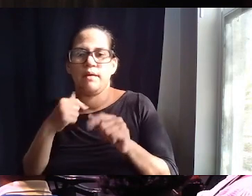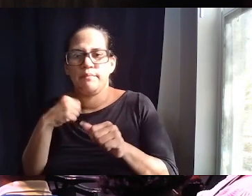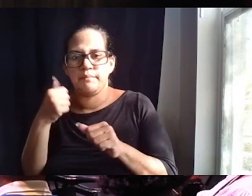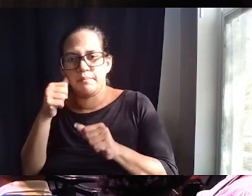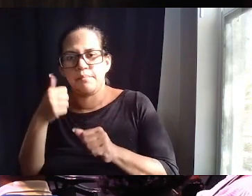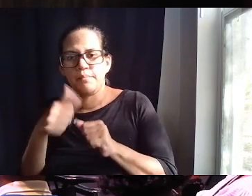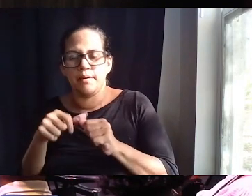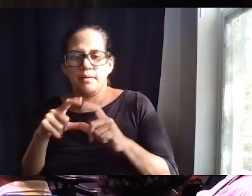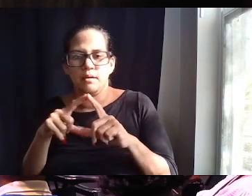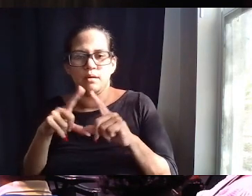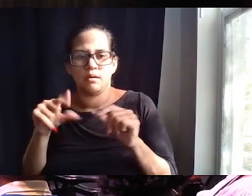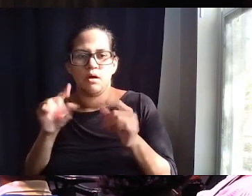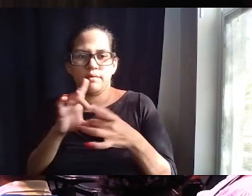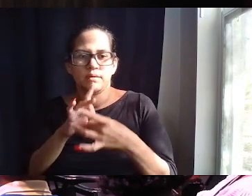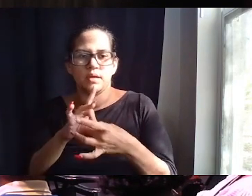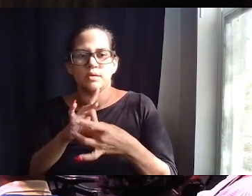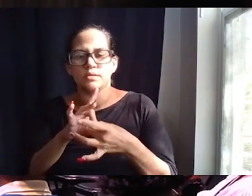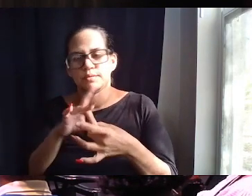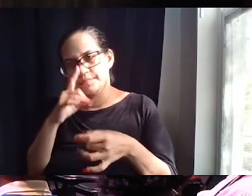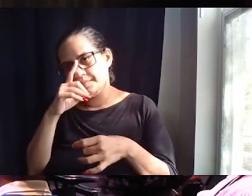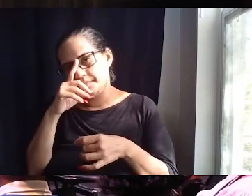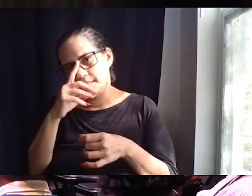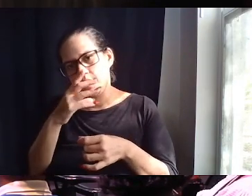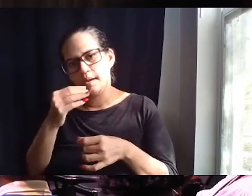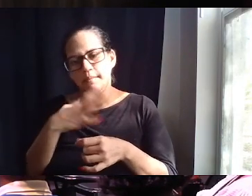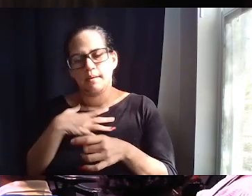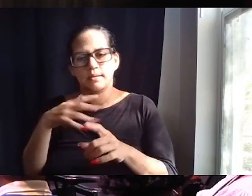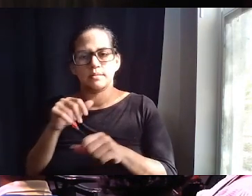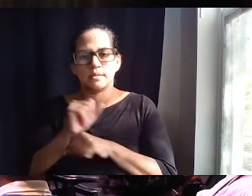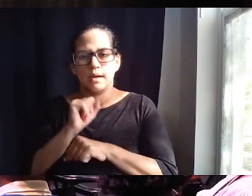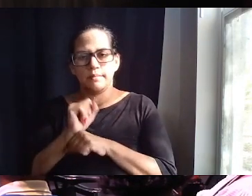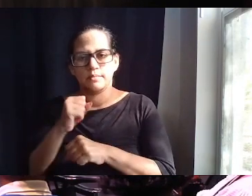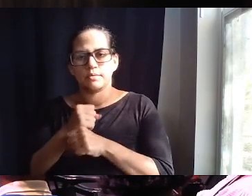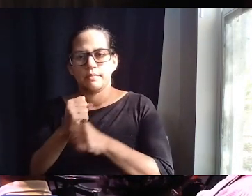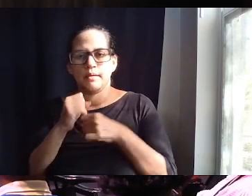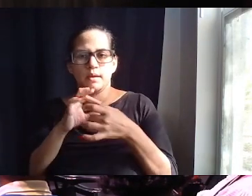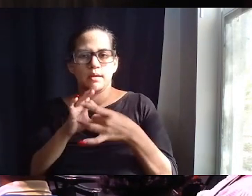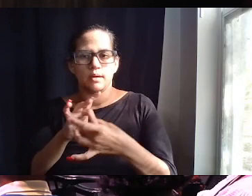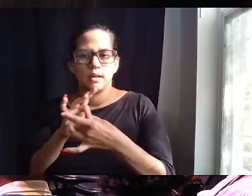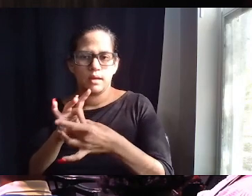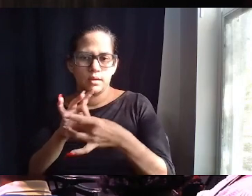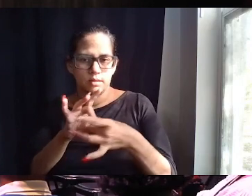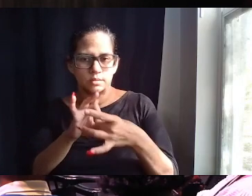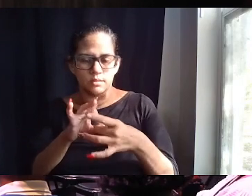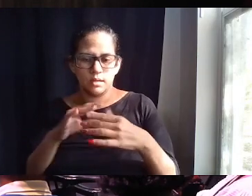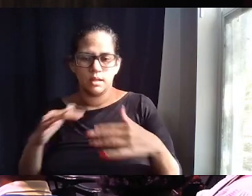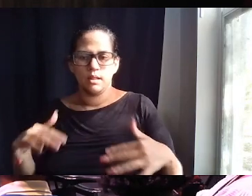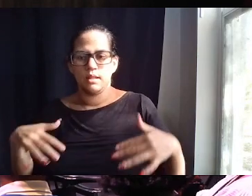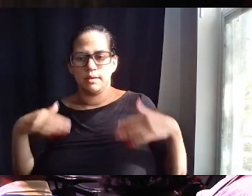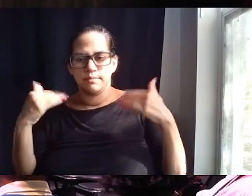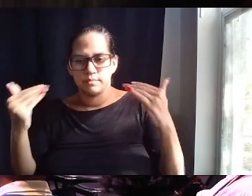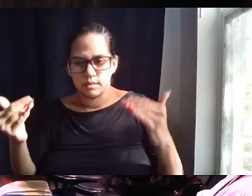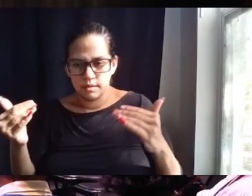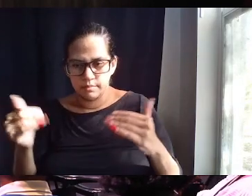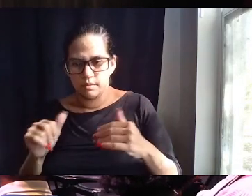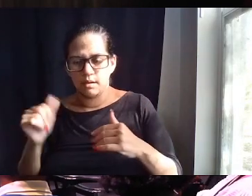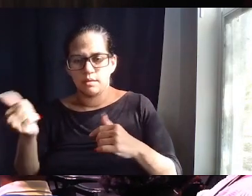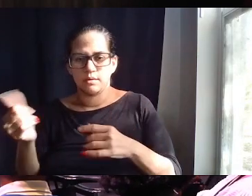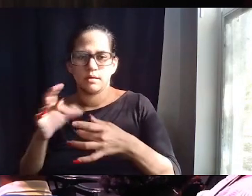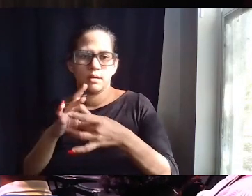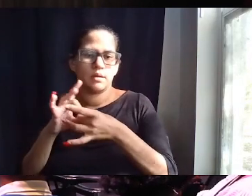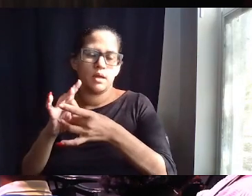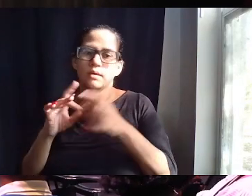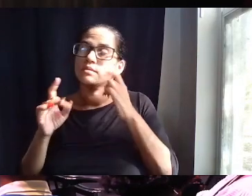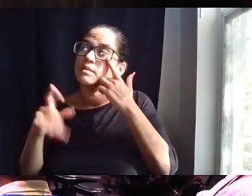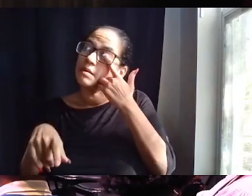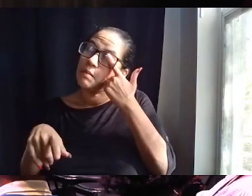connection. And my assignment was to make connections, lift up others, connect people,